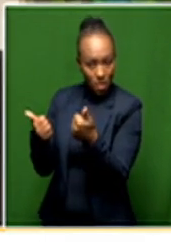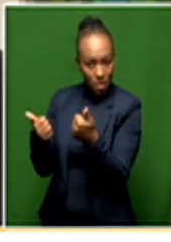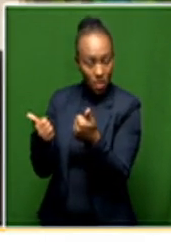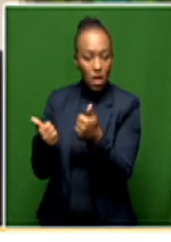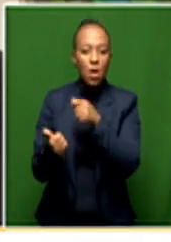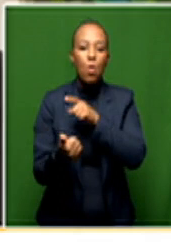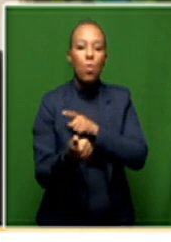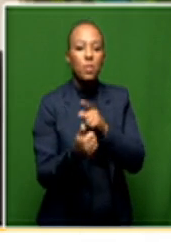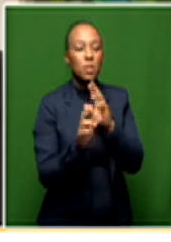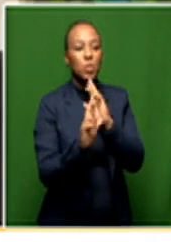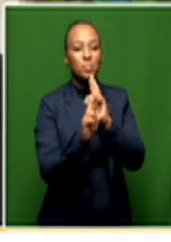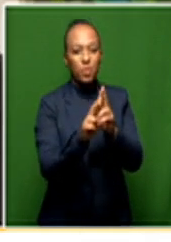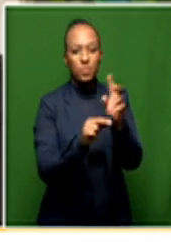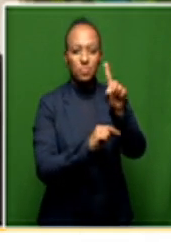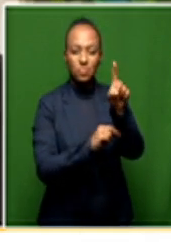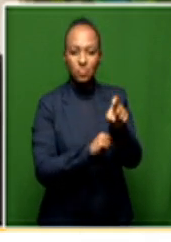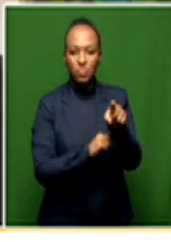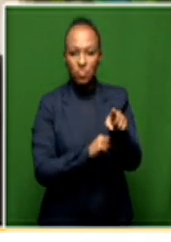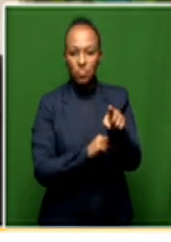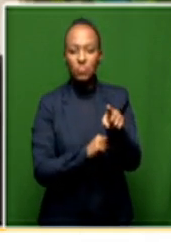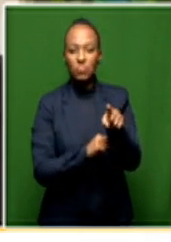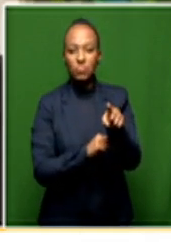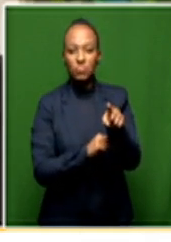to respond to these challenges will actually...